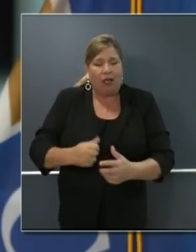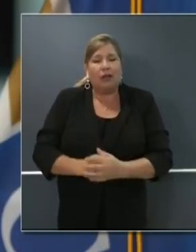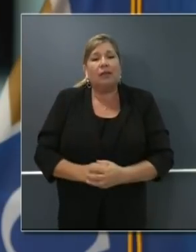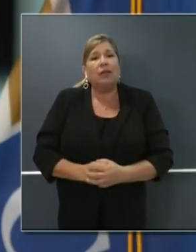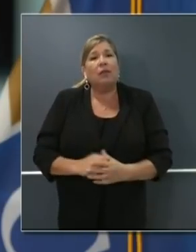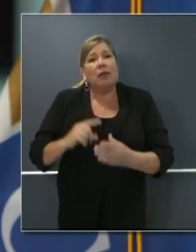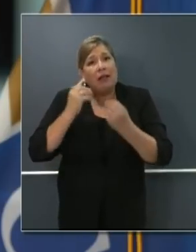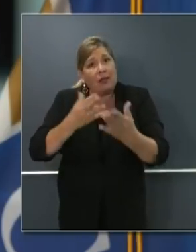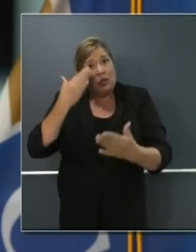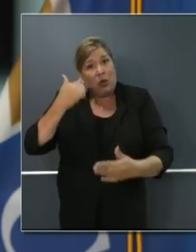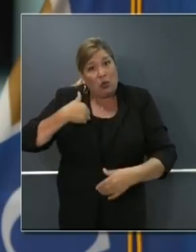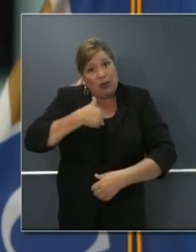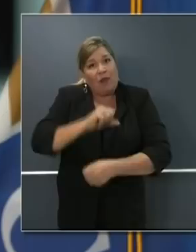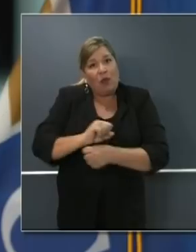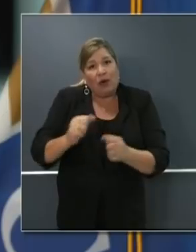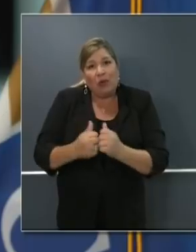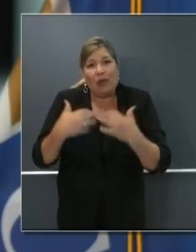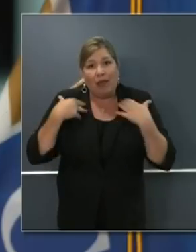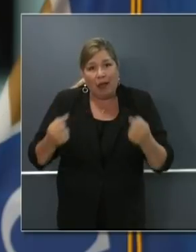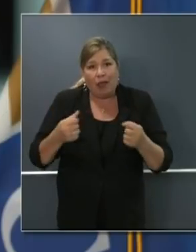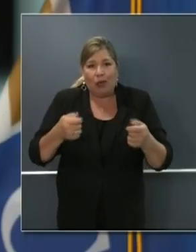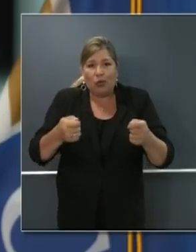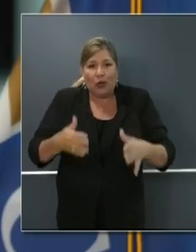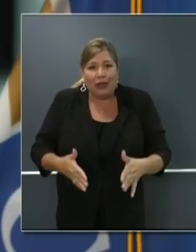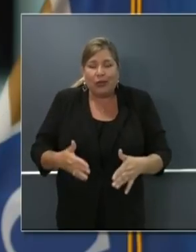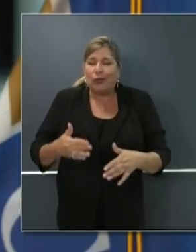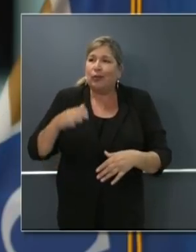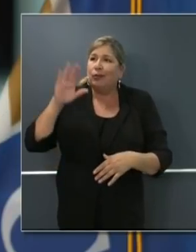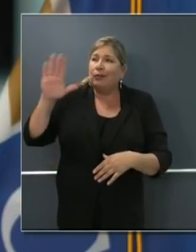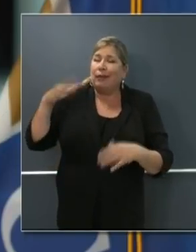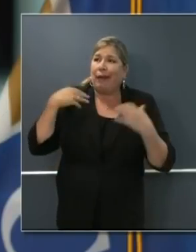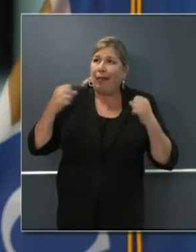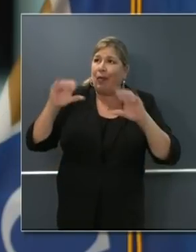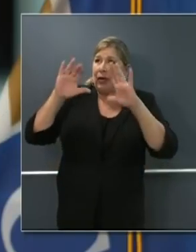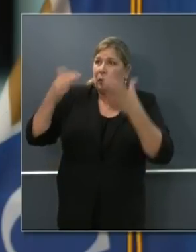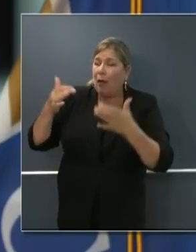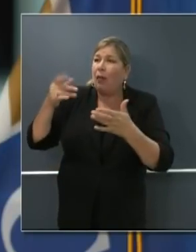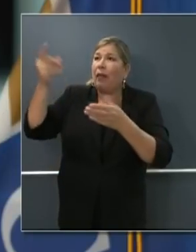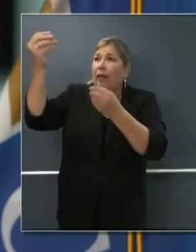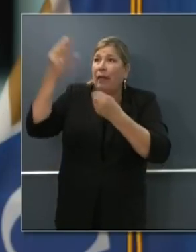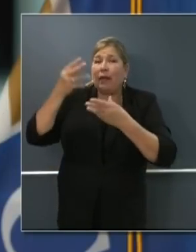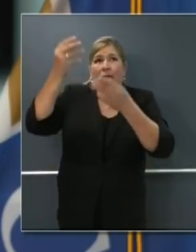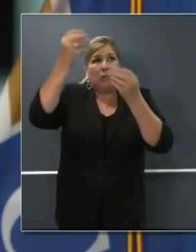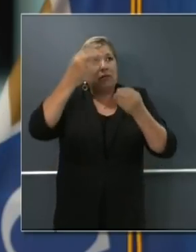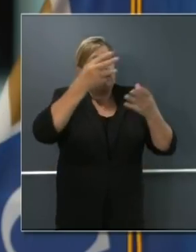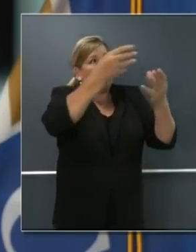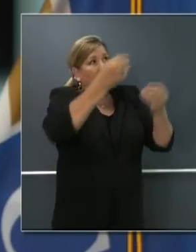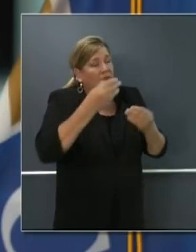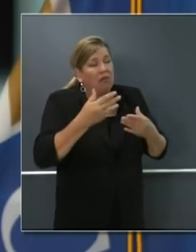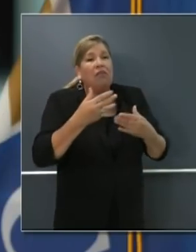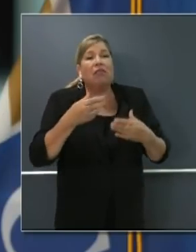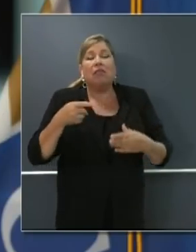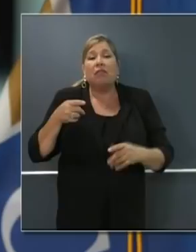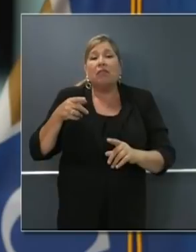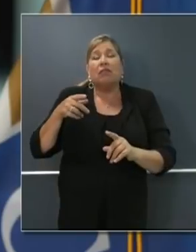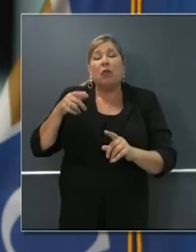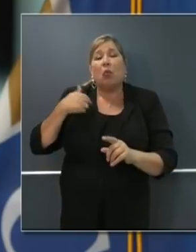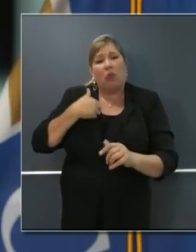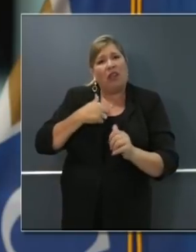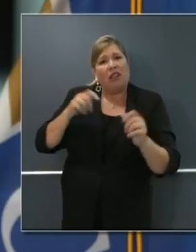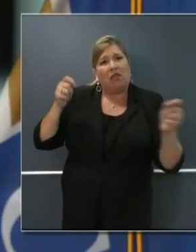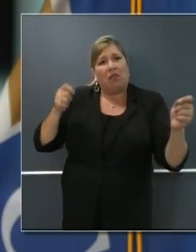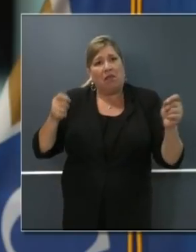health directors and health departments, getting their guidance, getting their input. You saw the modifications in the Bay Area. I think that was some very